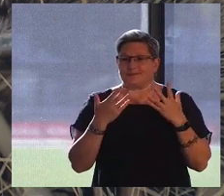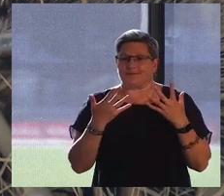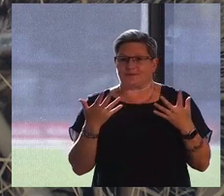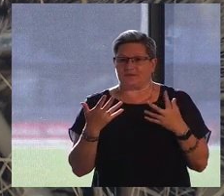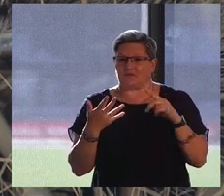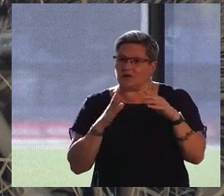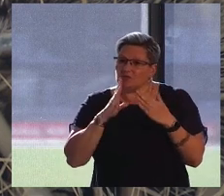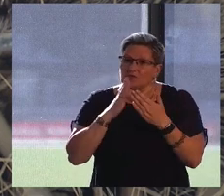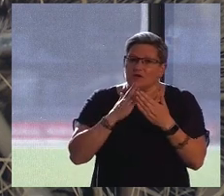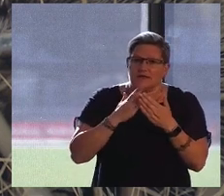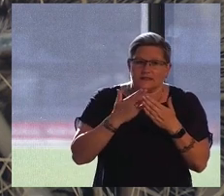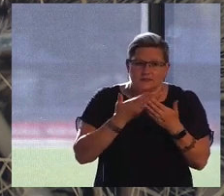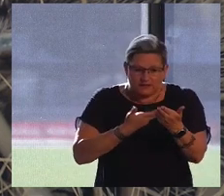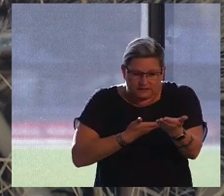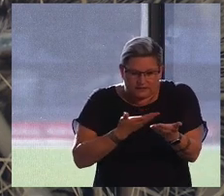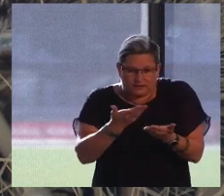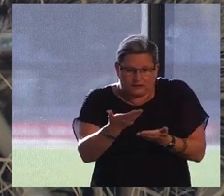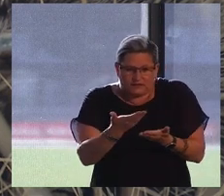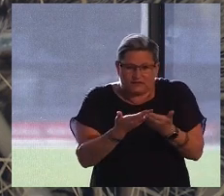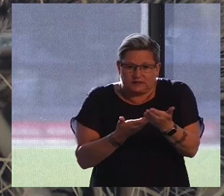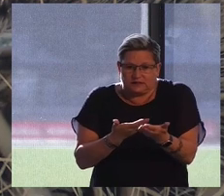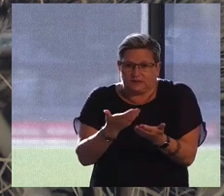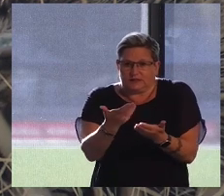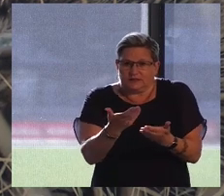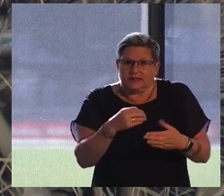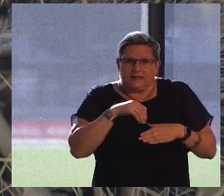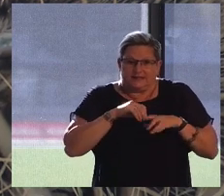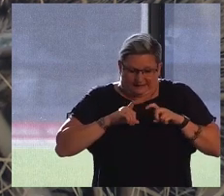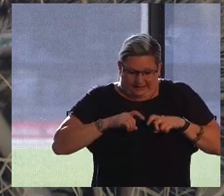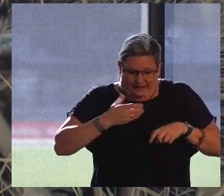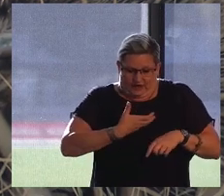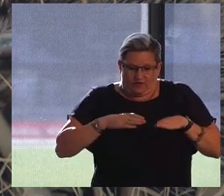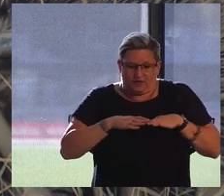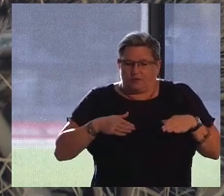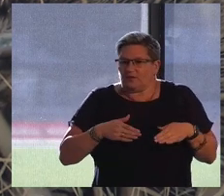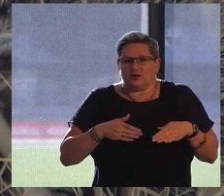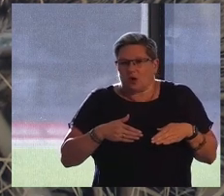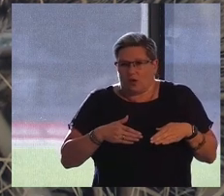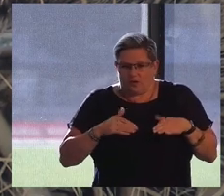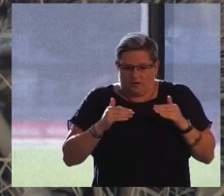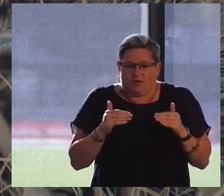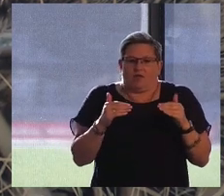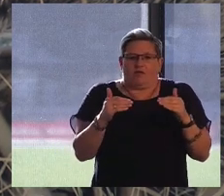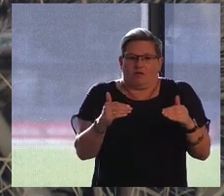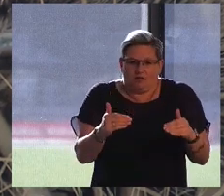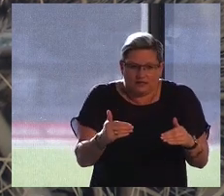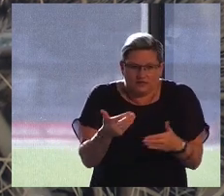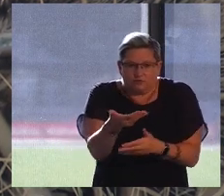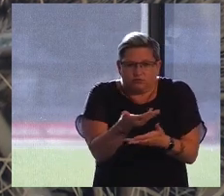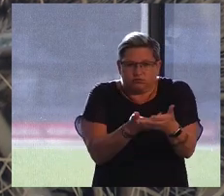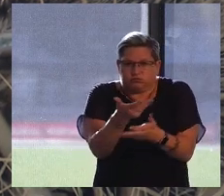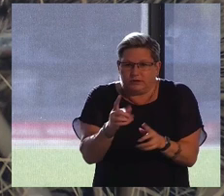move this work forward are in that stretch zone with people that may share different backgrounds, different